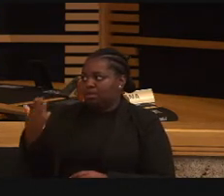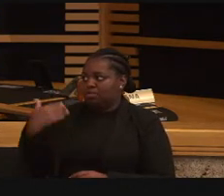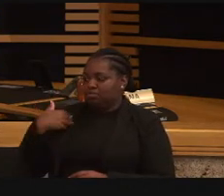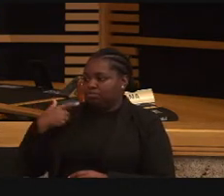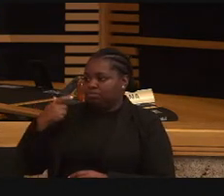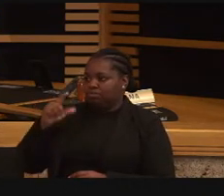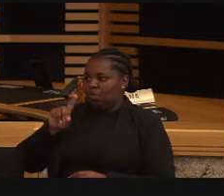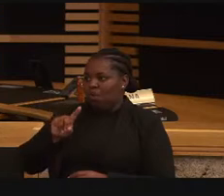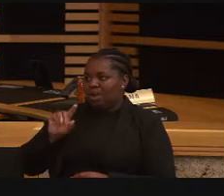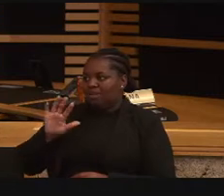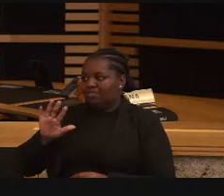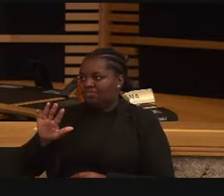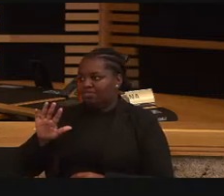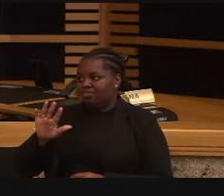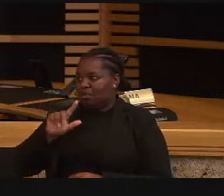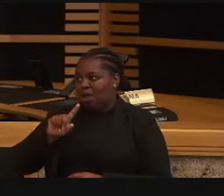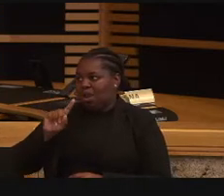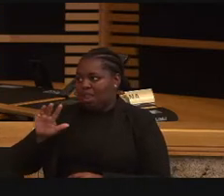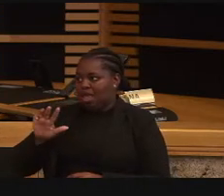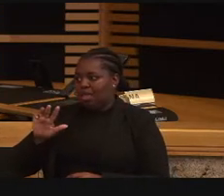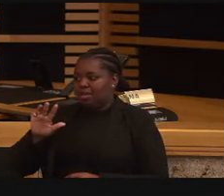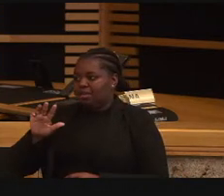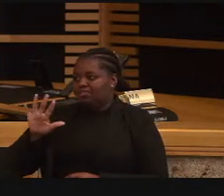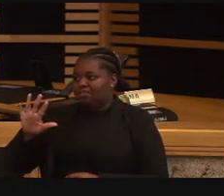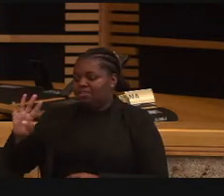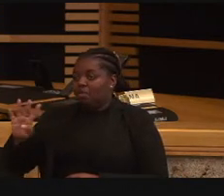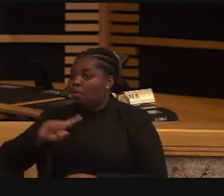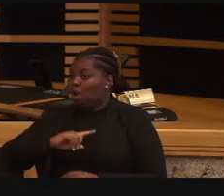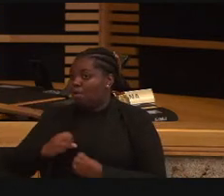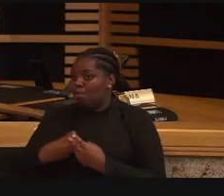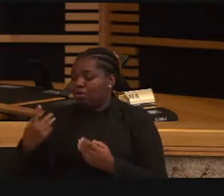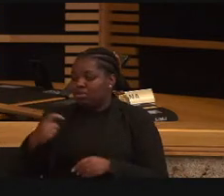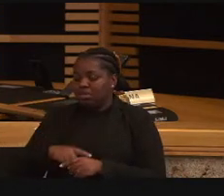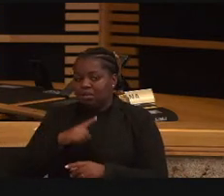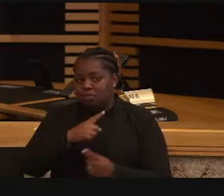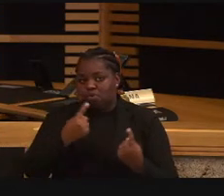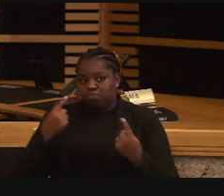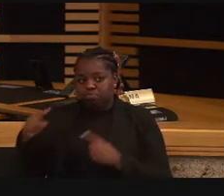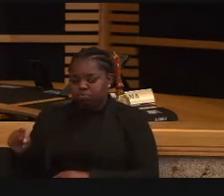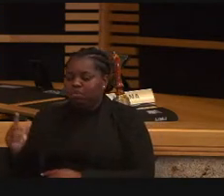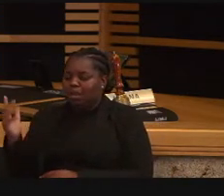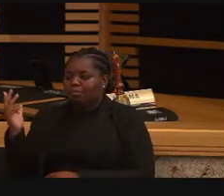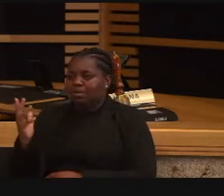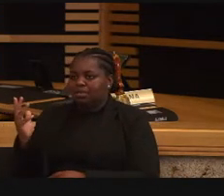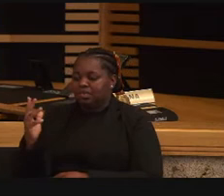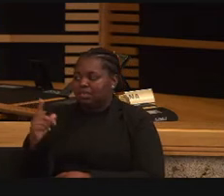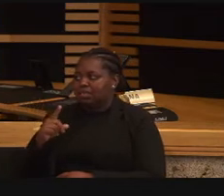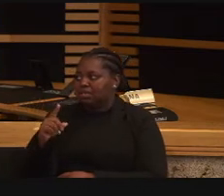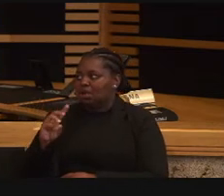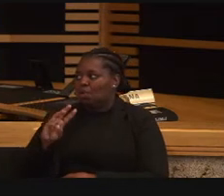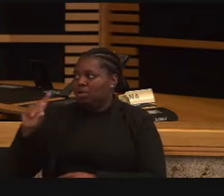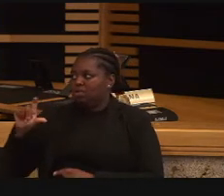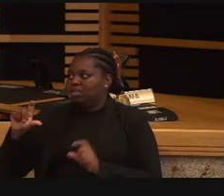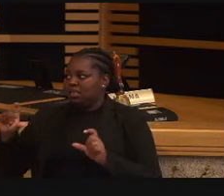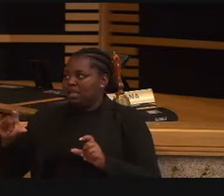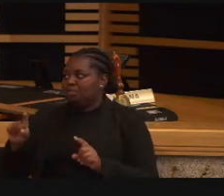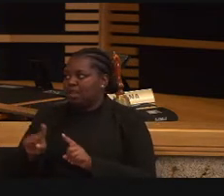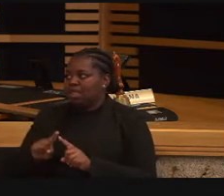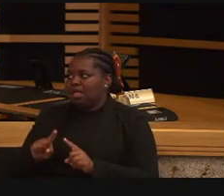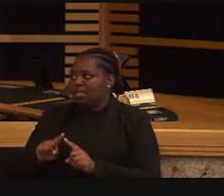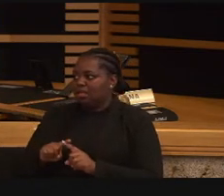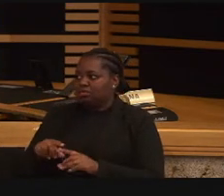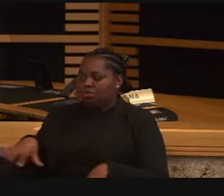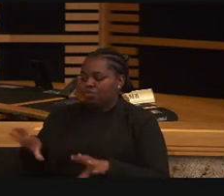in 1954. Because most of the time you come here and present the Western Cape as if it is a tabula